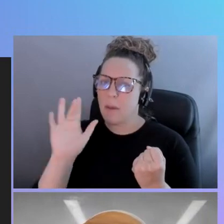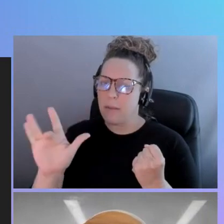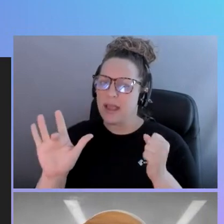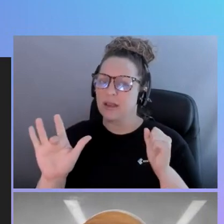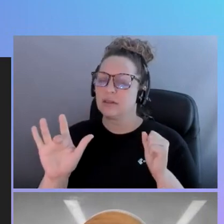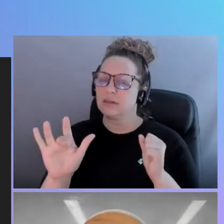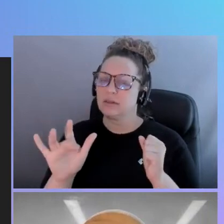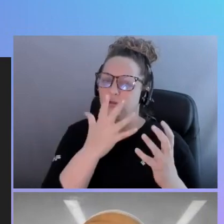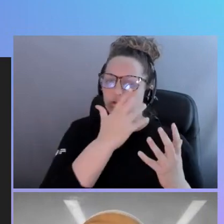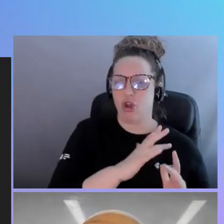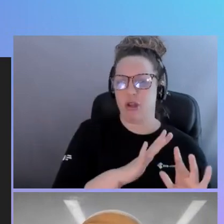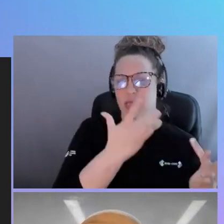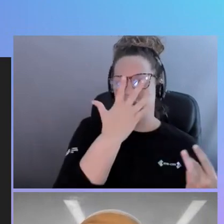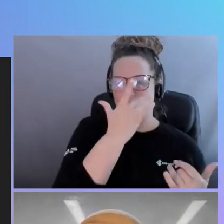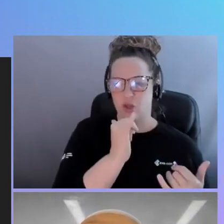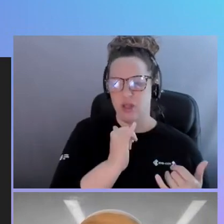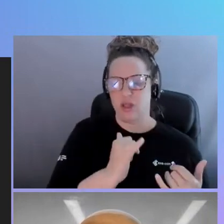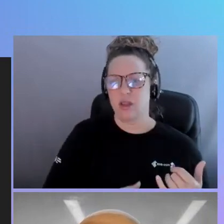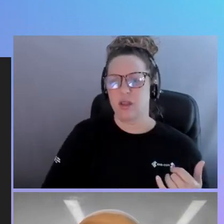modes.